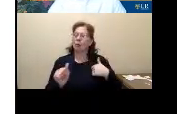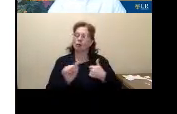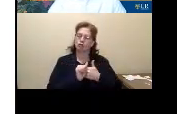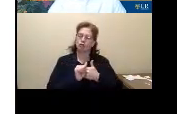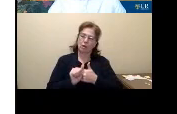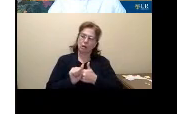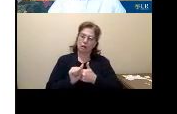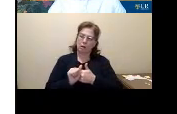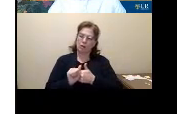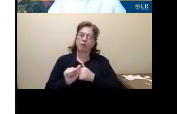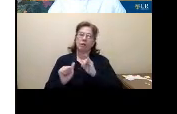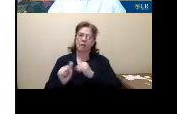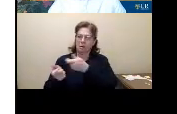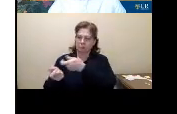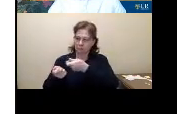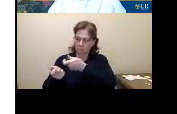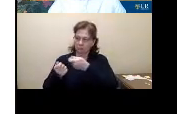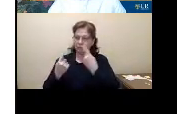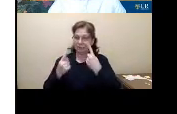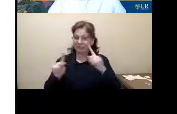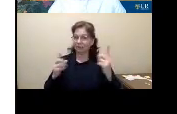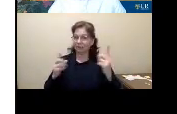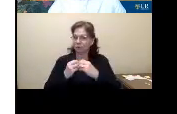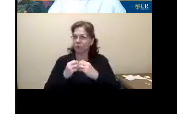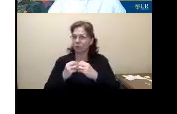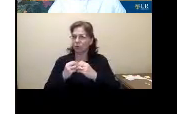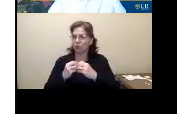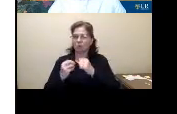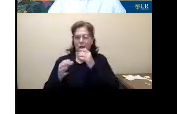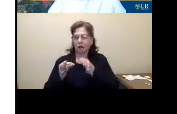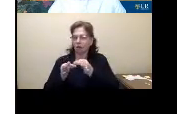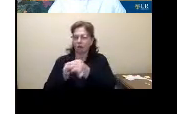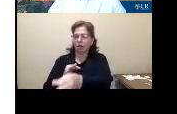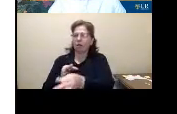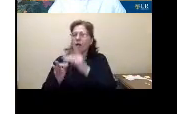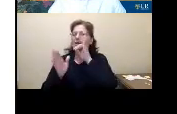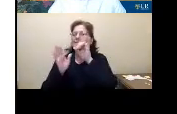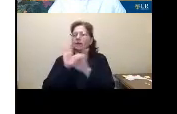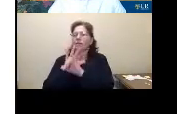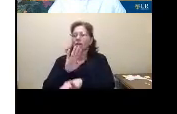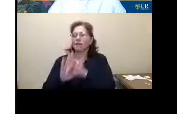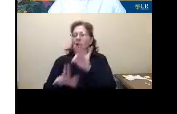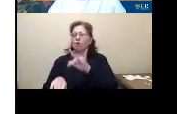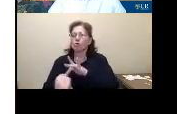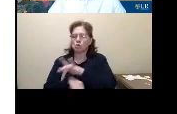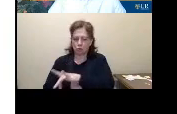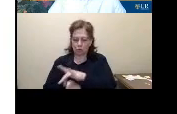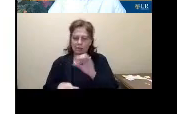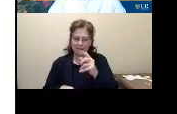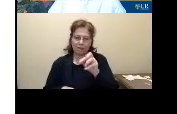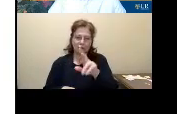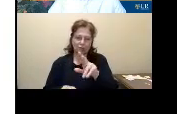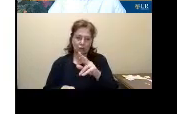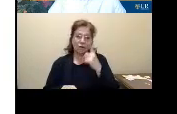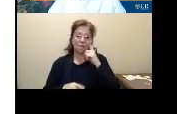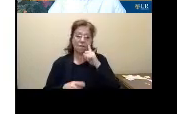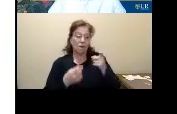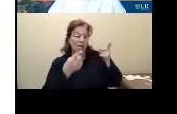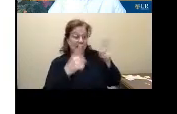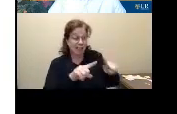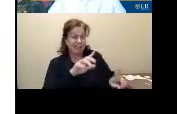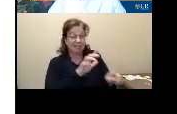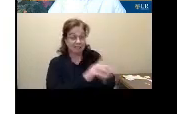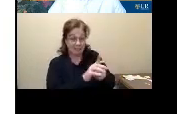of success bringing these patients back sooner in identifying earlier cancers in both populations of incidental lung nodules